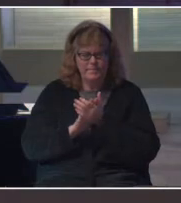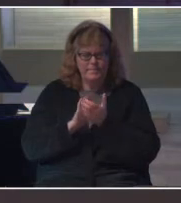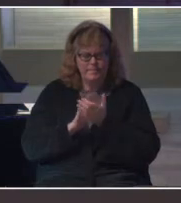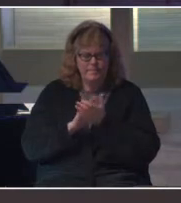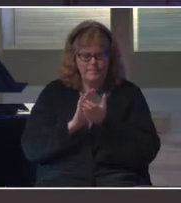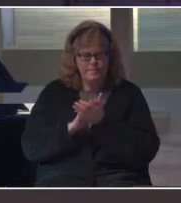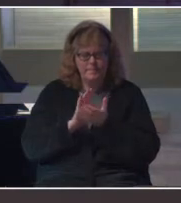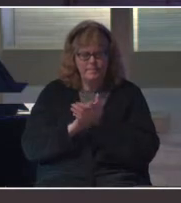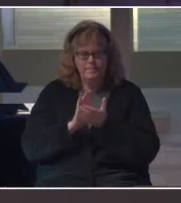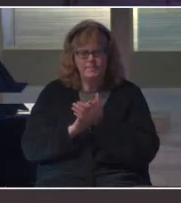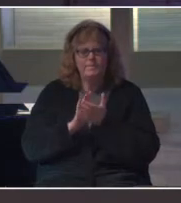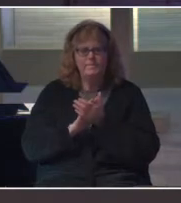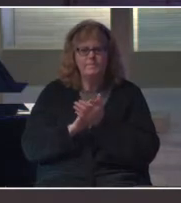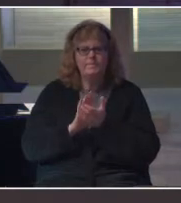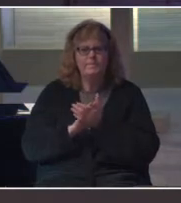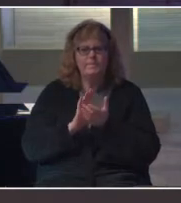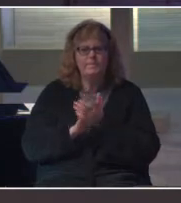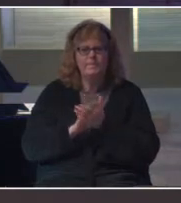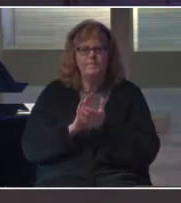Thanks, Tom.